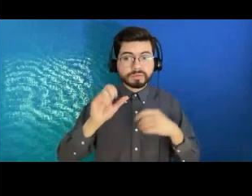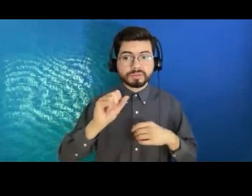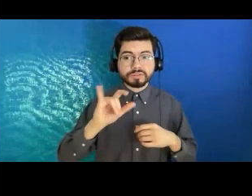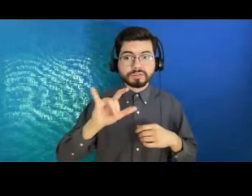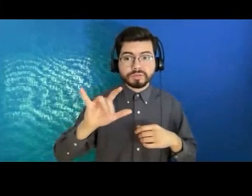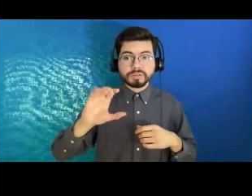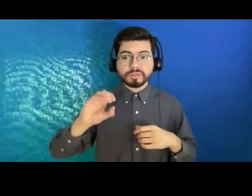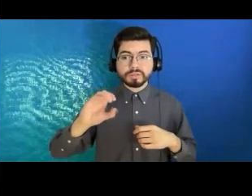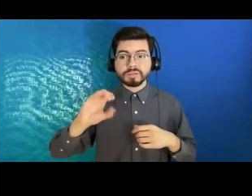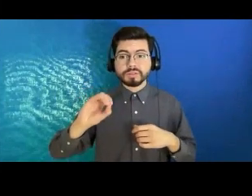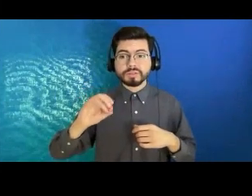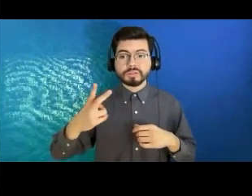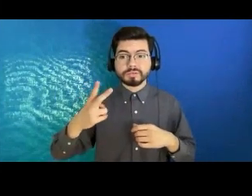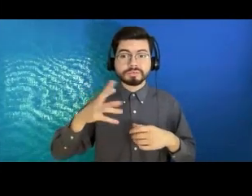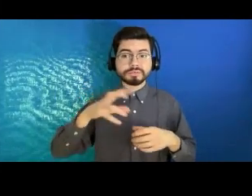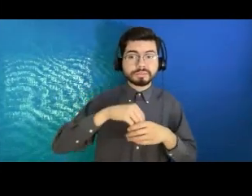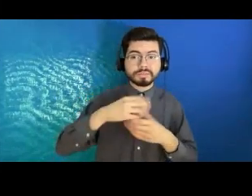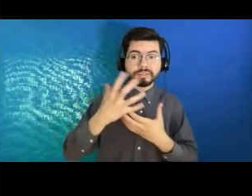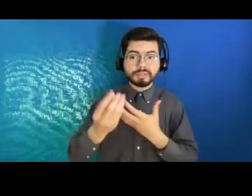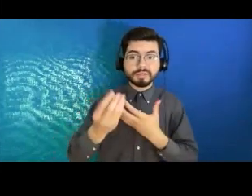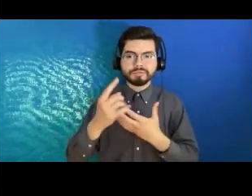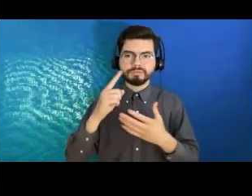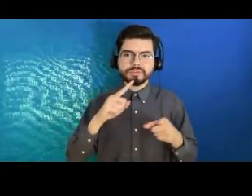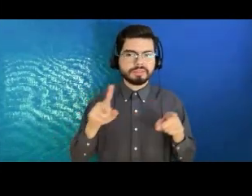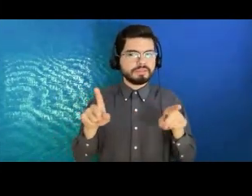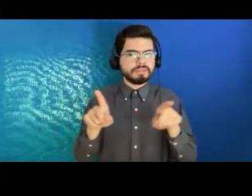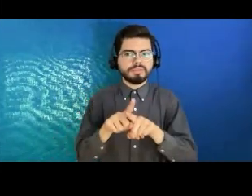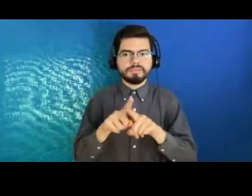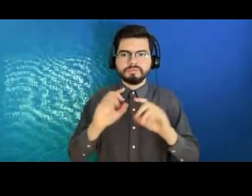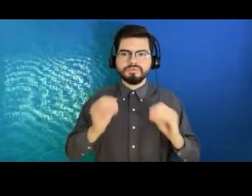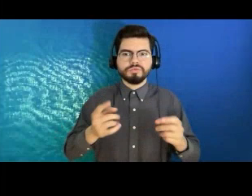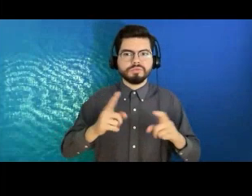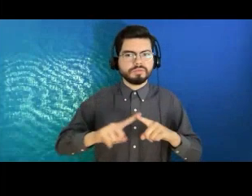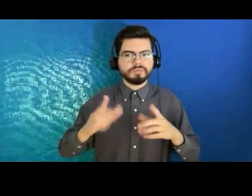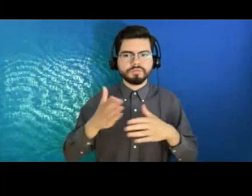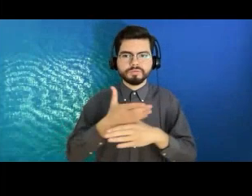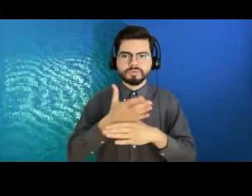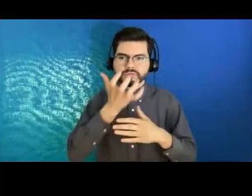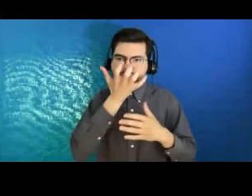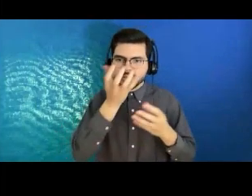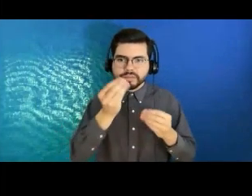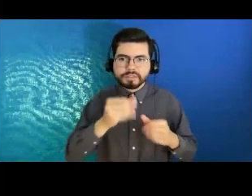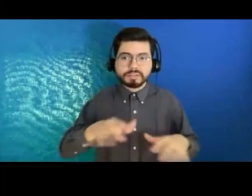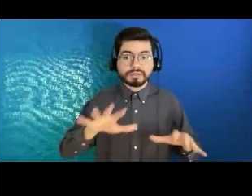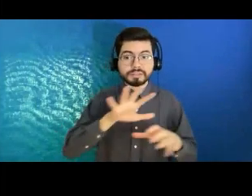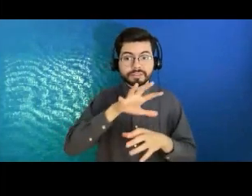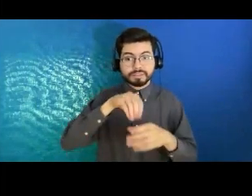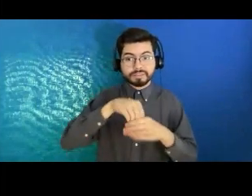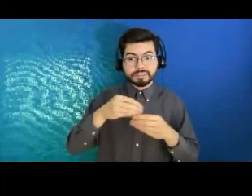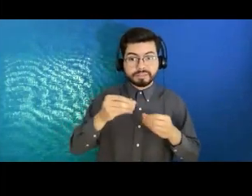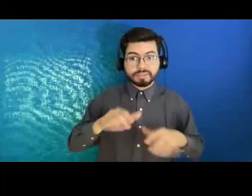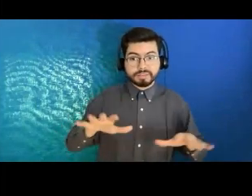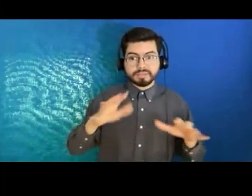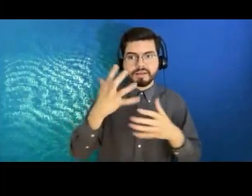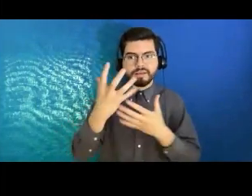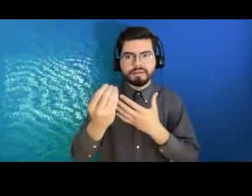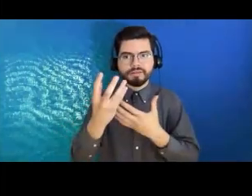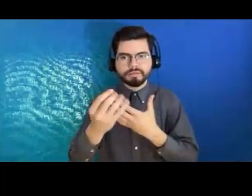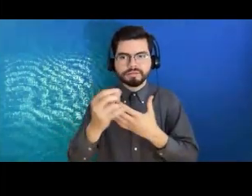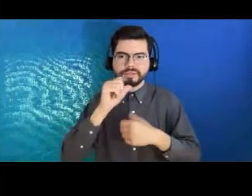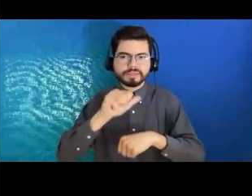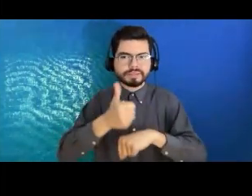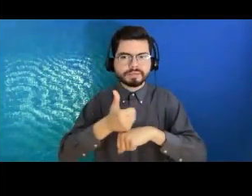same thing. There's absolutely no difference between the grasslands out and the grasslands in. They're not really set up in the